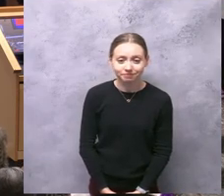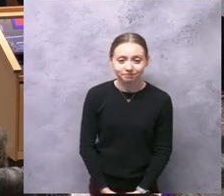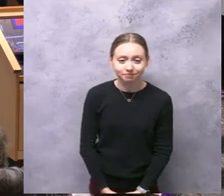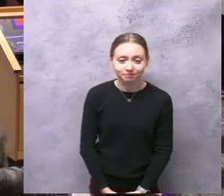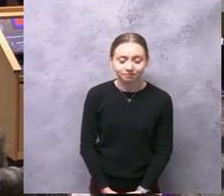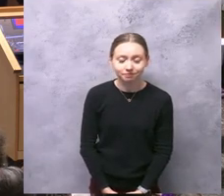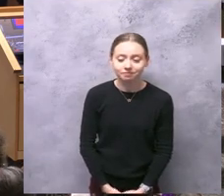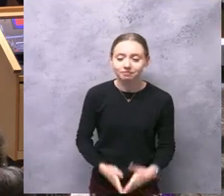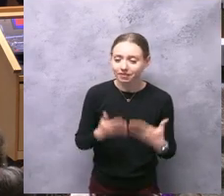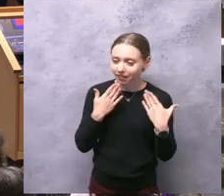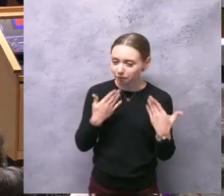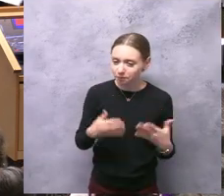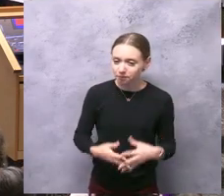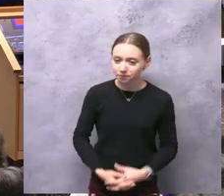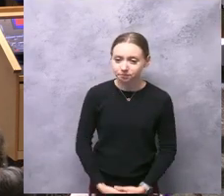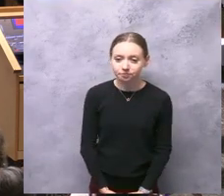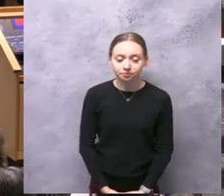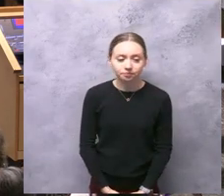Thank you.